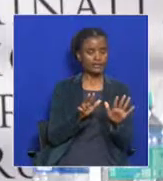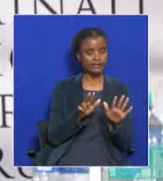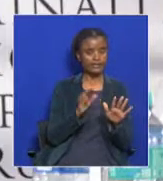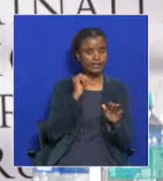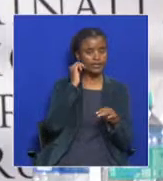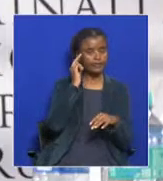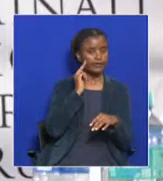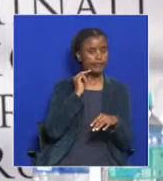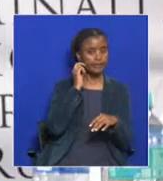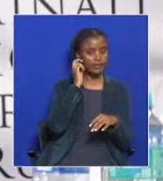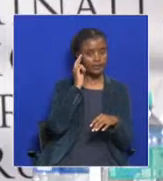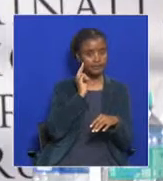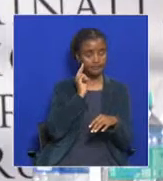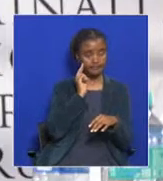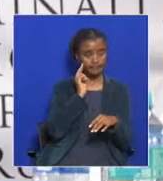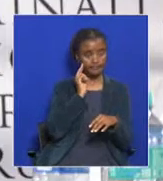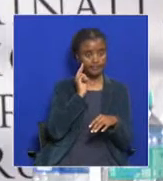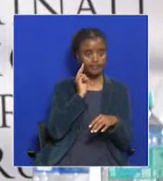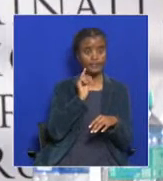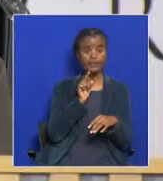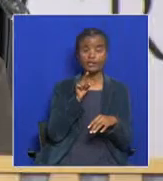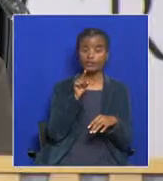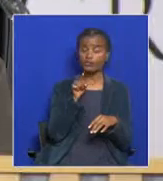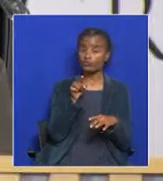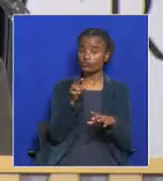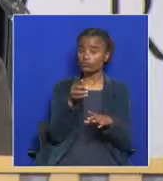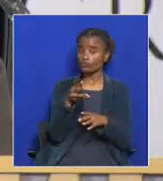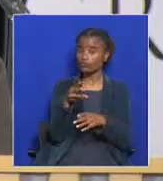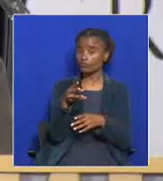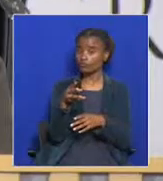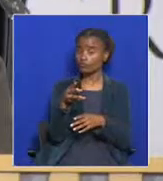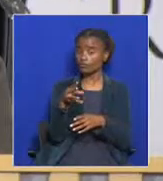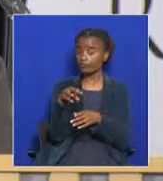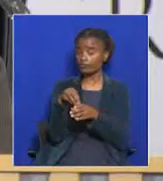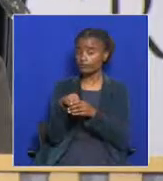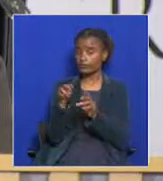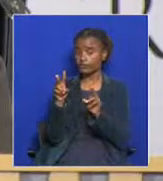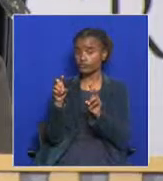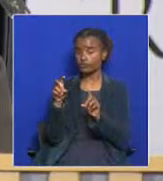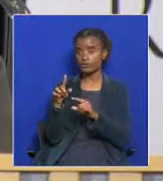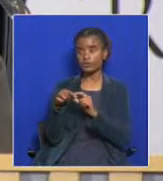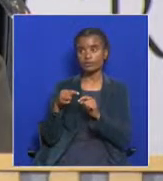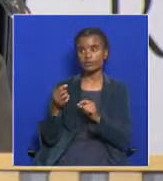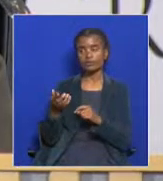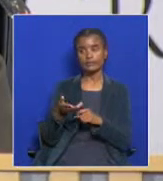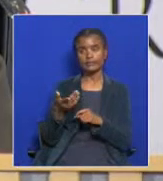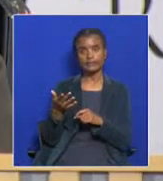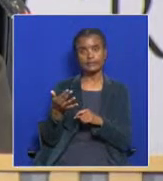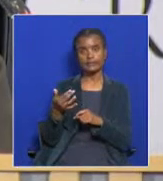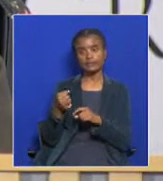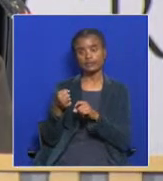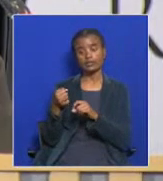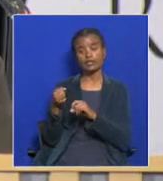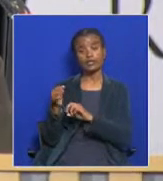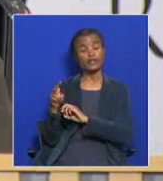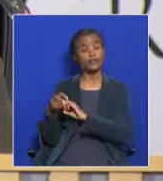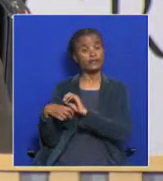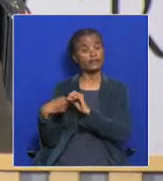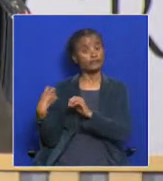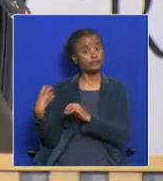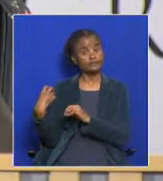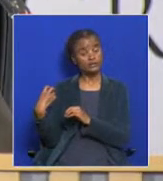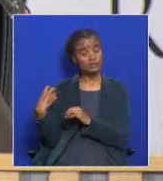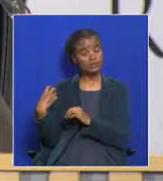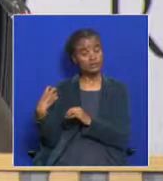were you ever involved in the issues regarding the burglary and theft itself? When